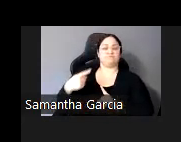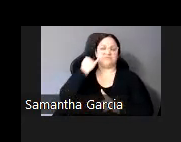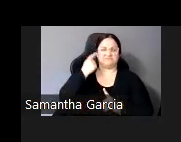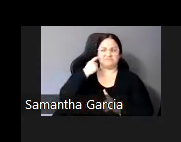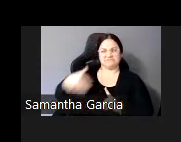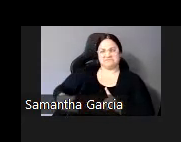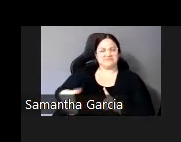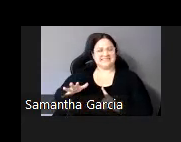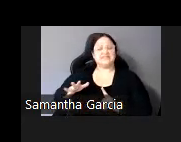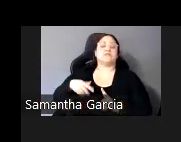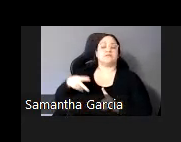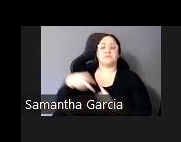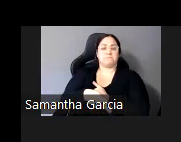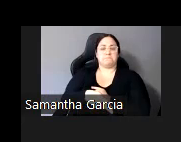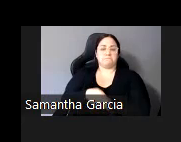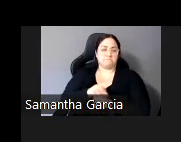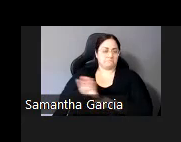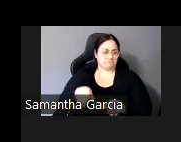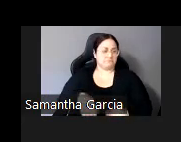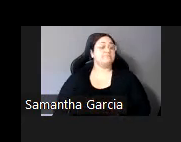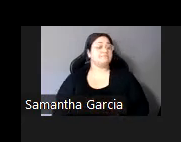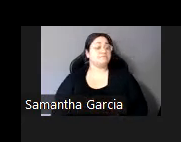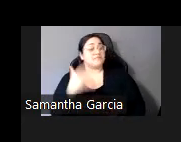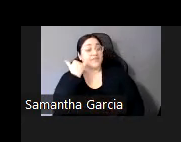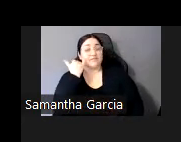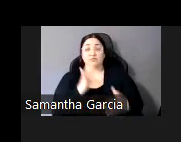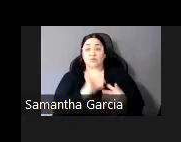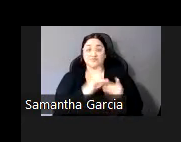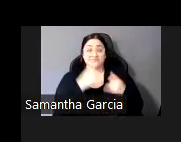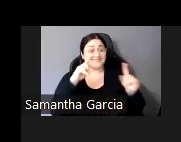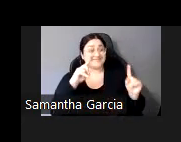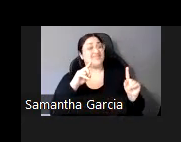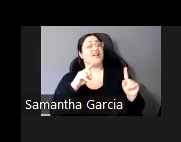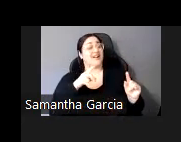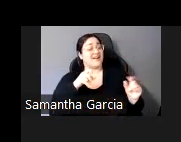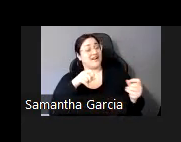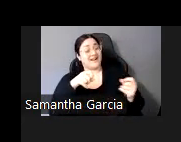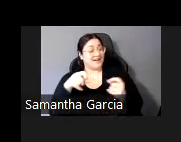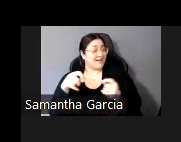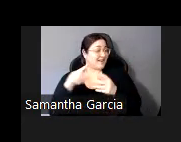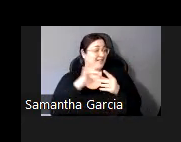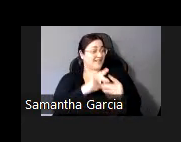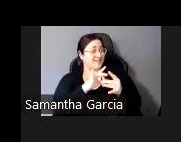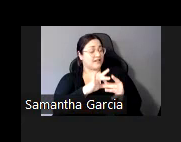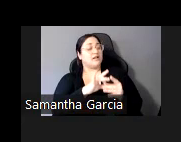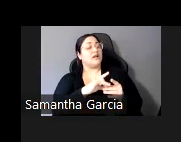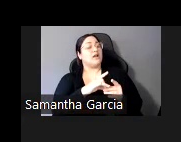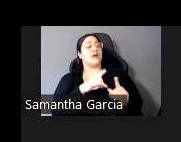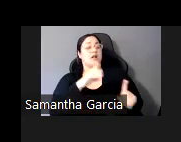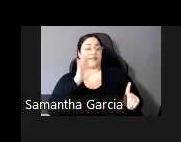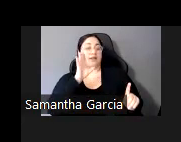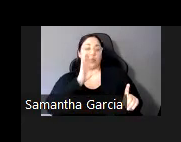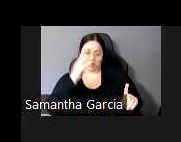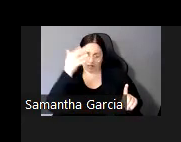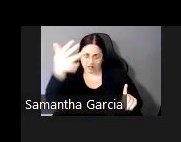you, they're often going to ask you for money. There's several variations to this. They could be to pay for travel,